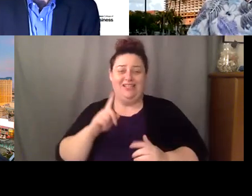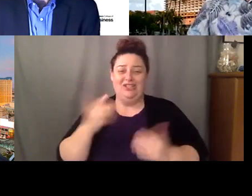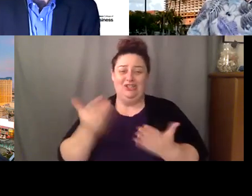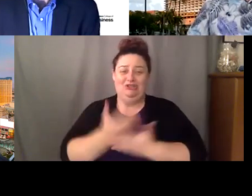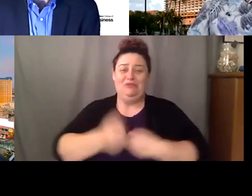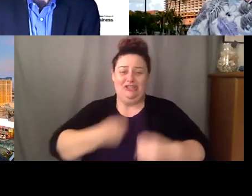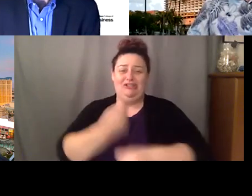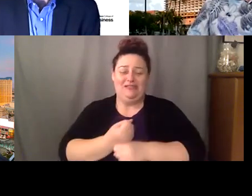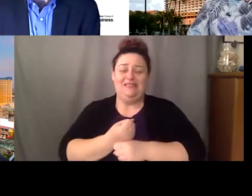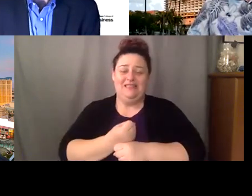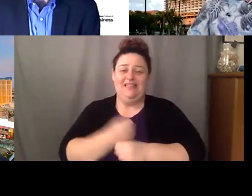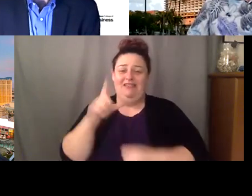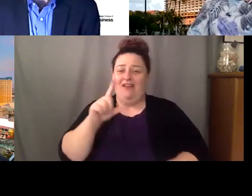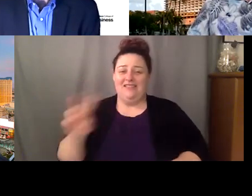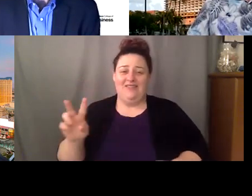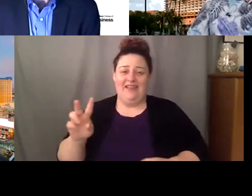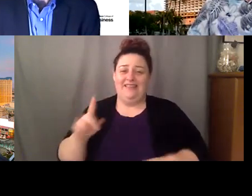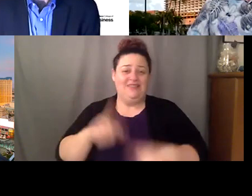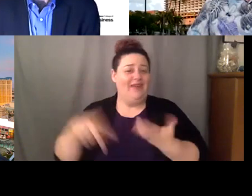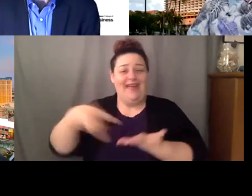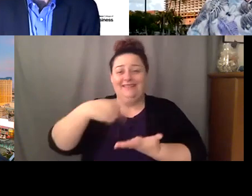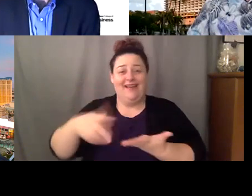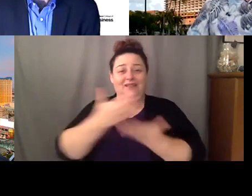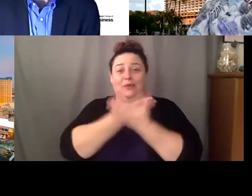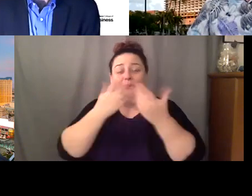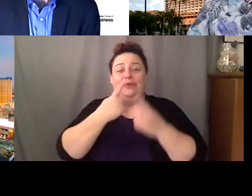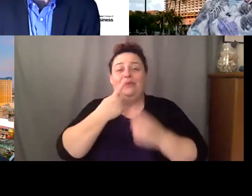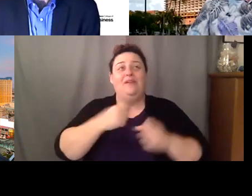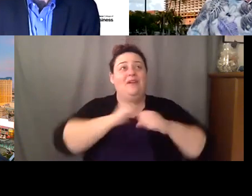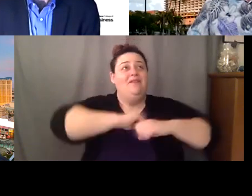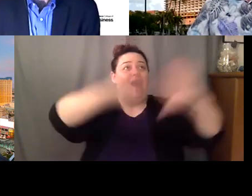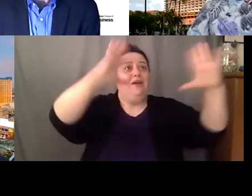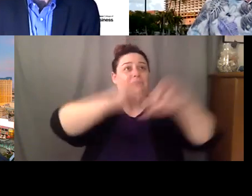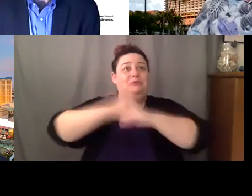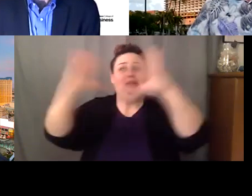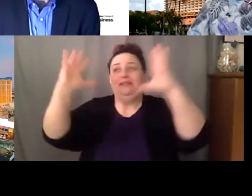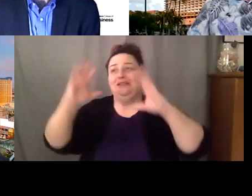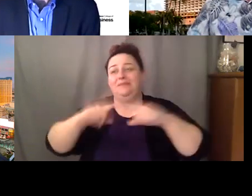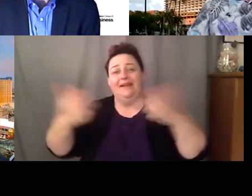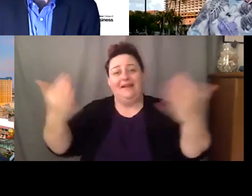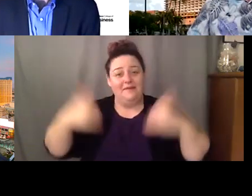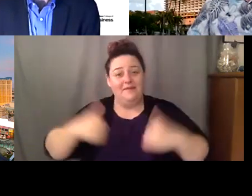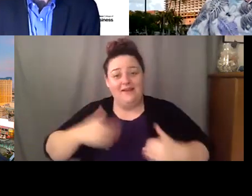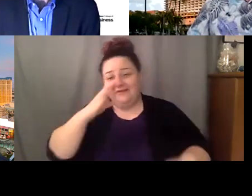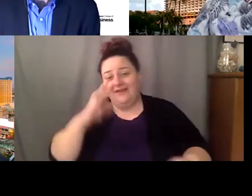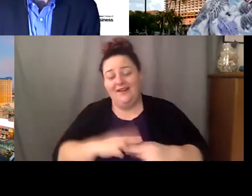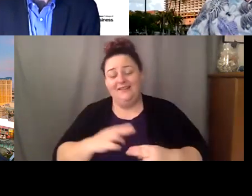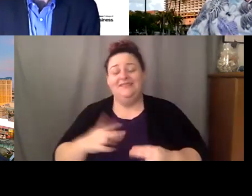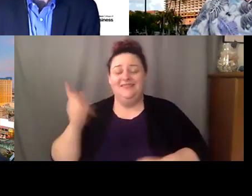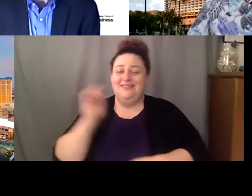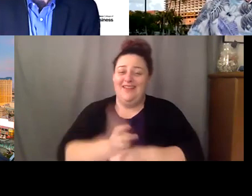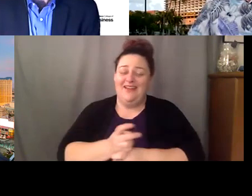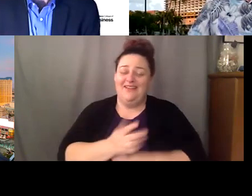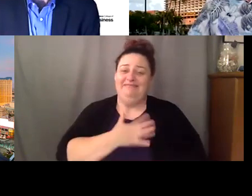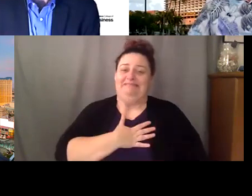Las Vegas. You can't dance, no fireworks, but please come out and have a ton of fun. So it's, you know, it's